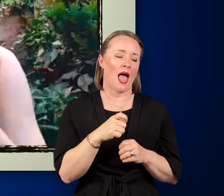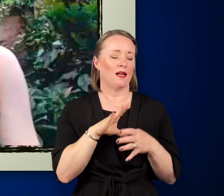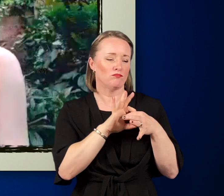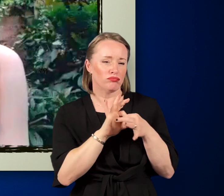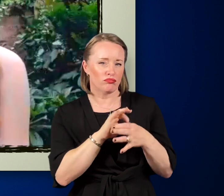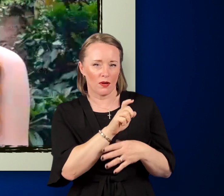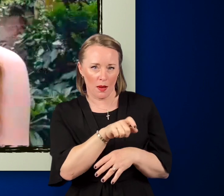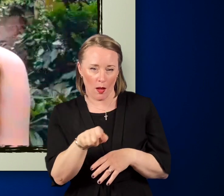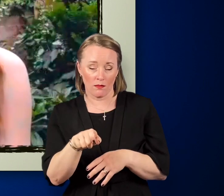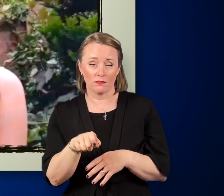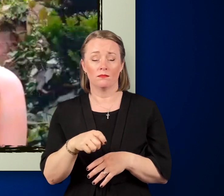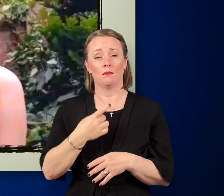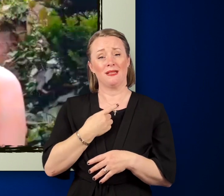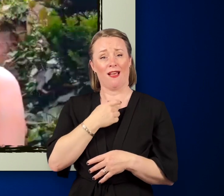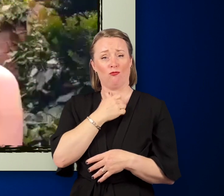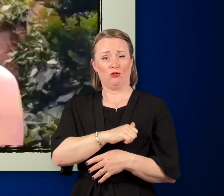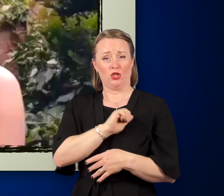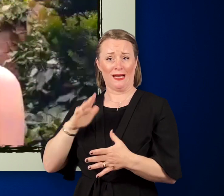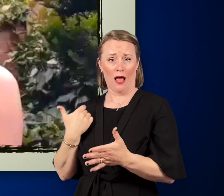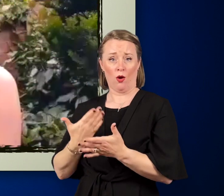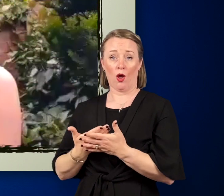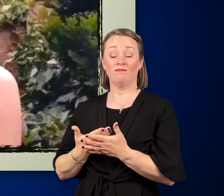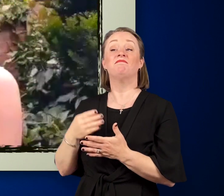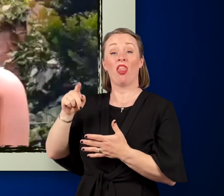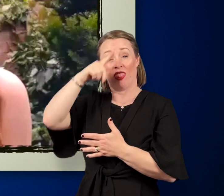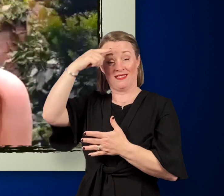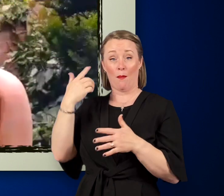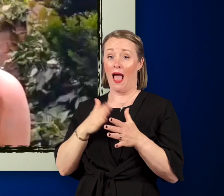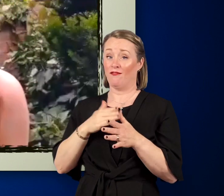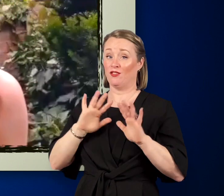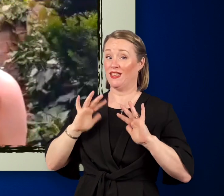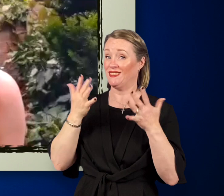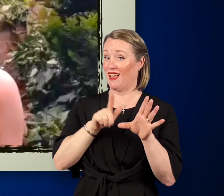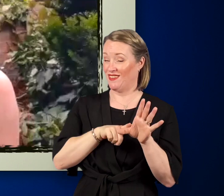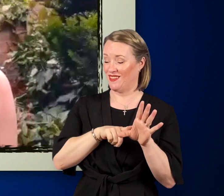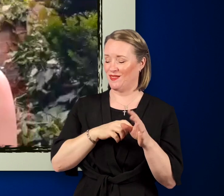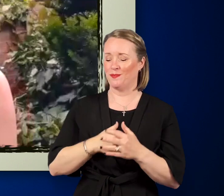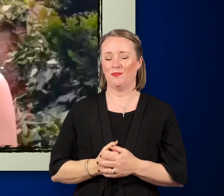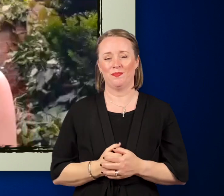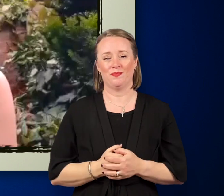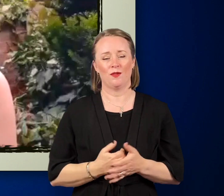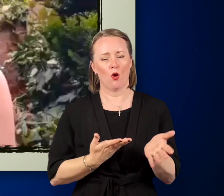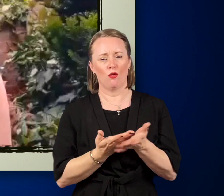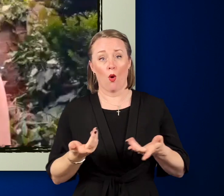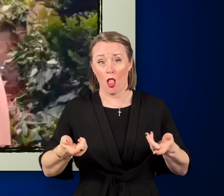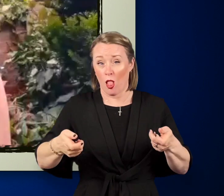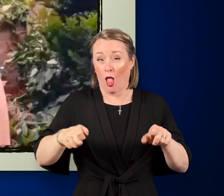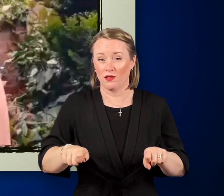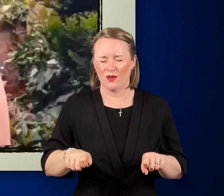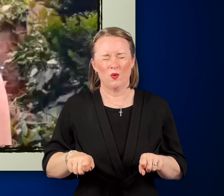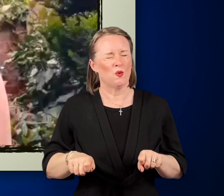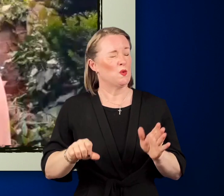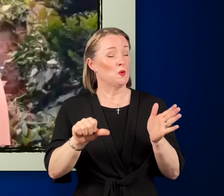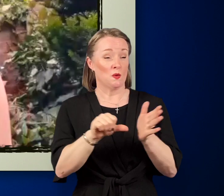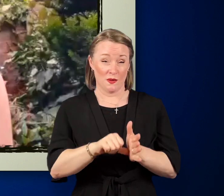Christian for 10 years this summer. So during lockdown, you don't need me to say how difficult it has been for so many of